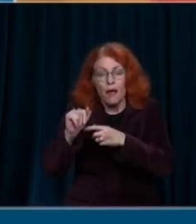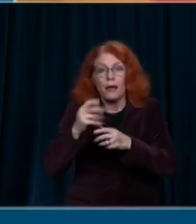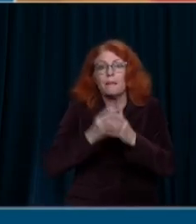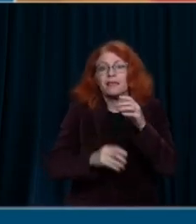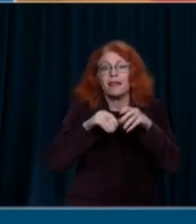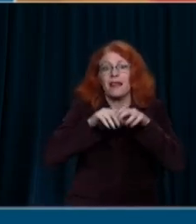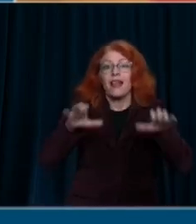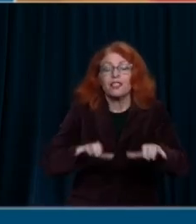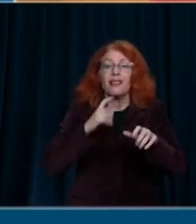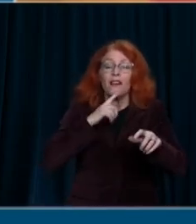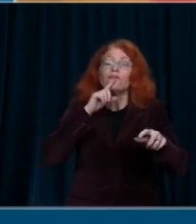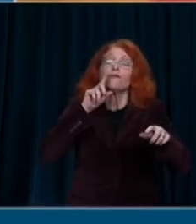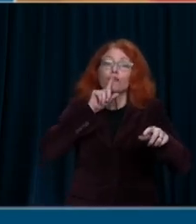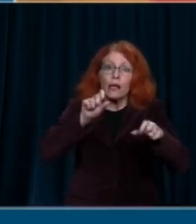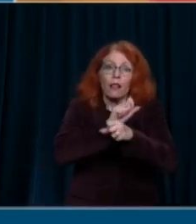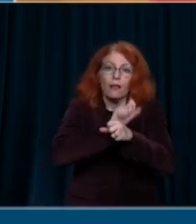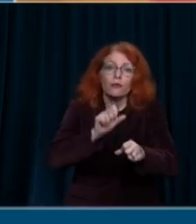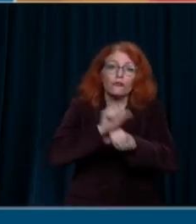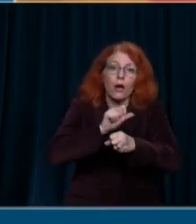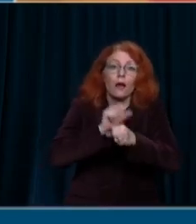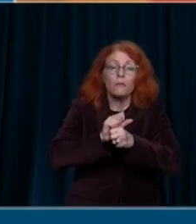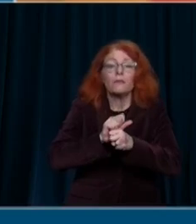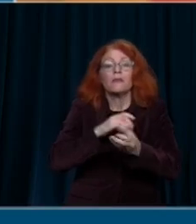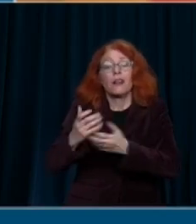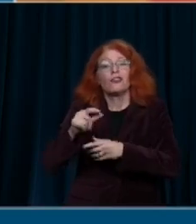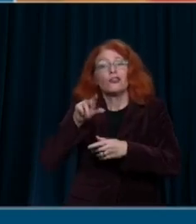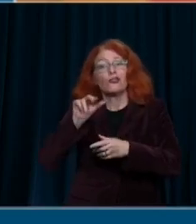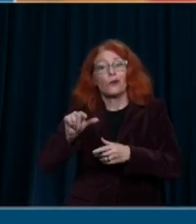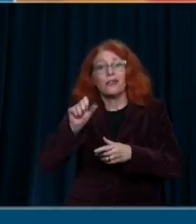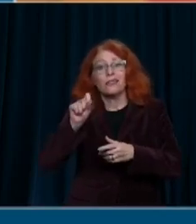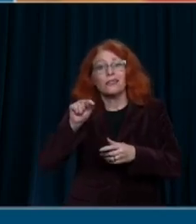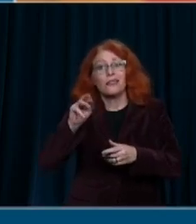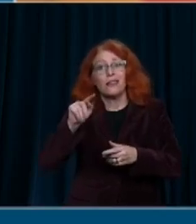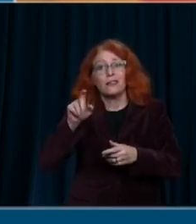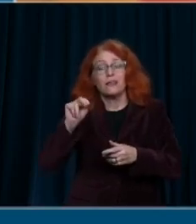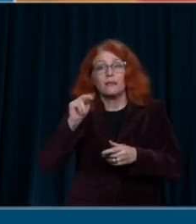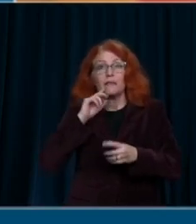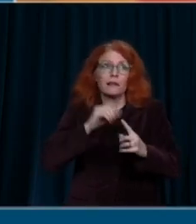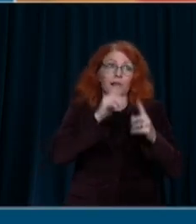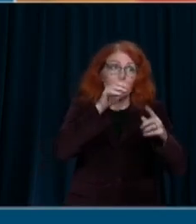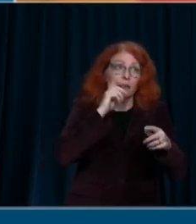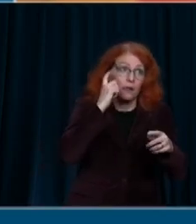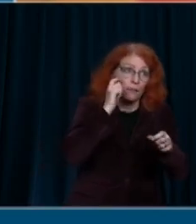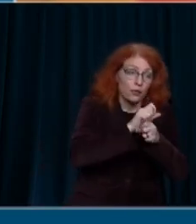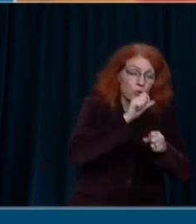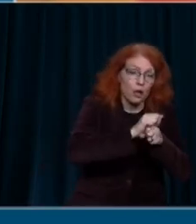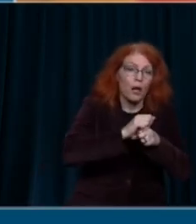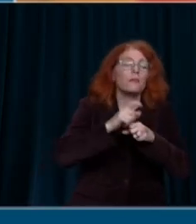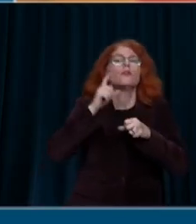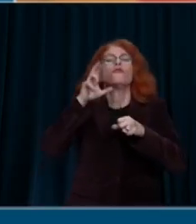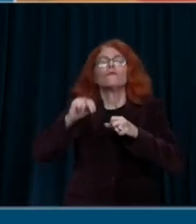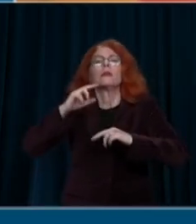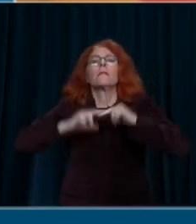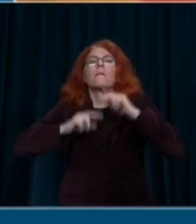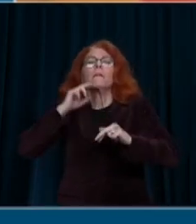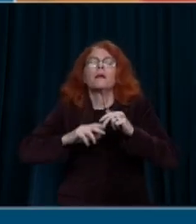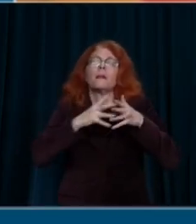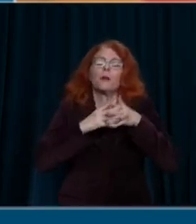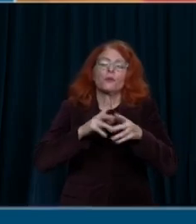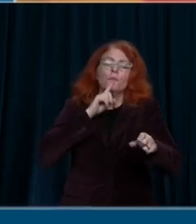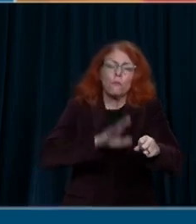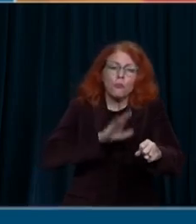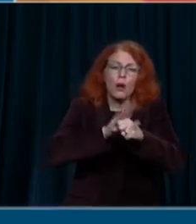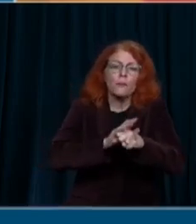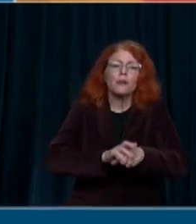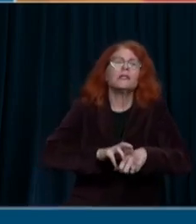a real job, vice Greg Stanton, that really hasn't other than his government jobs, and ultimately rebuild America's promise and